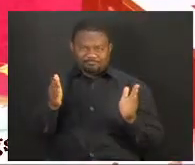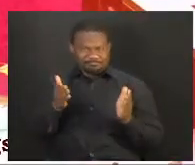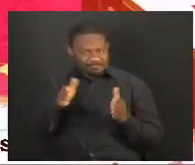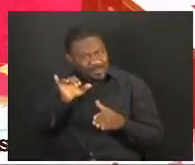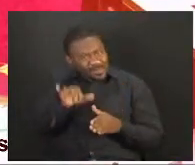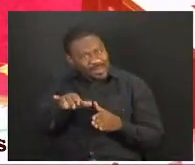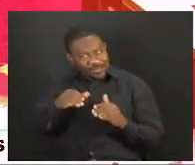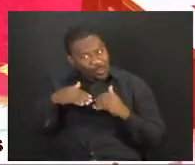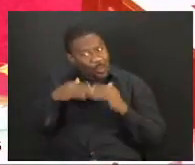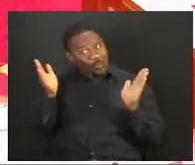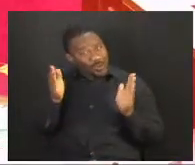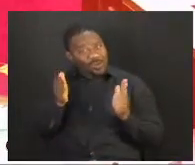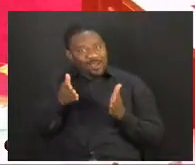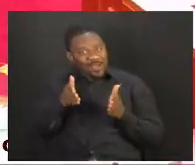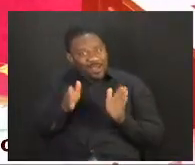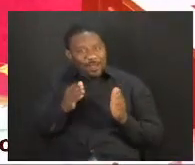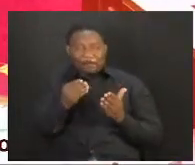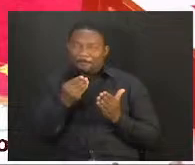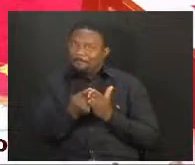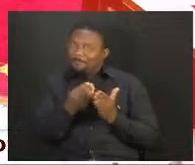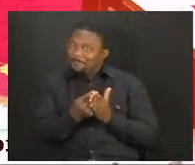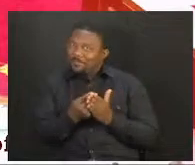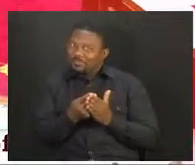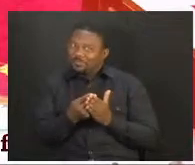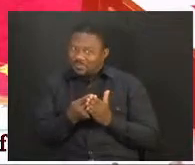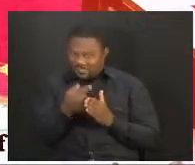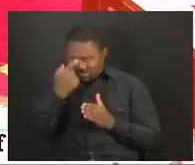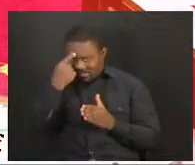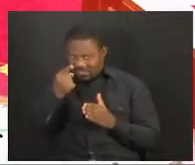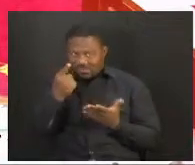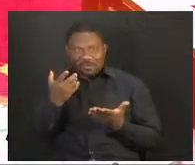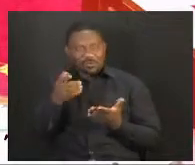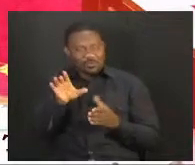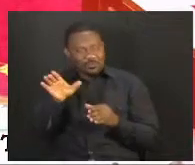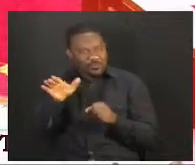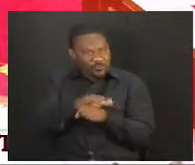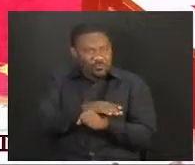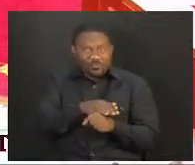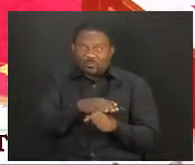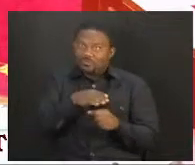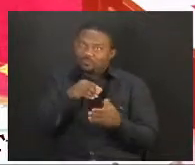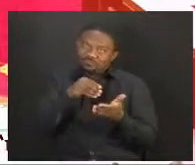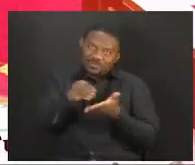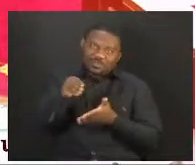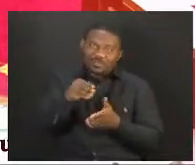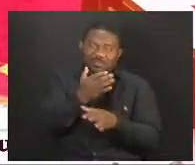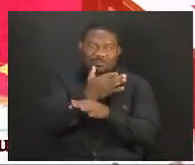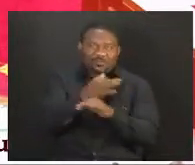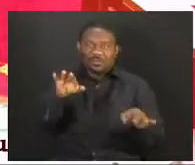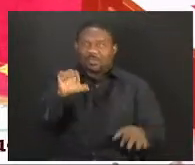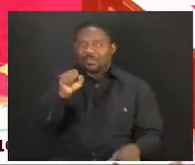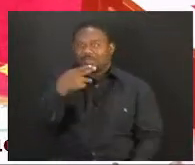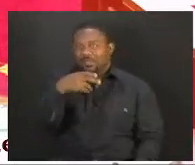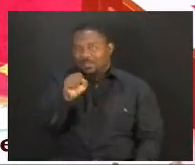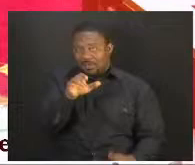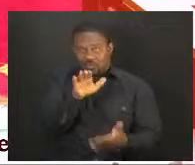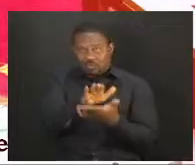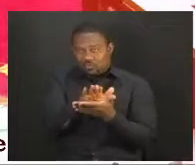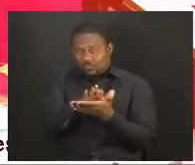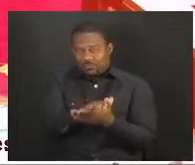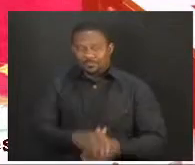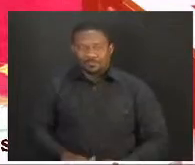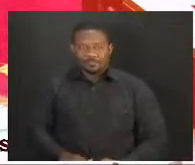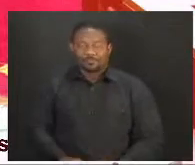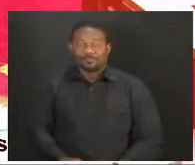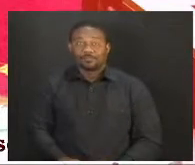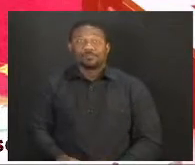available dedicated funding for full financing of free senior secondary school education and